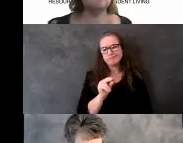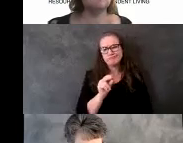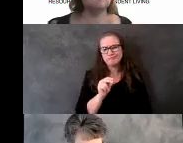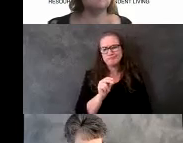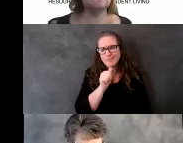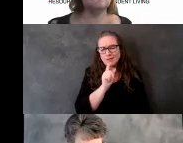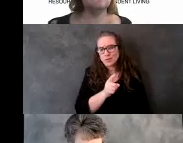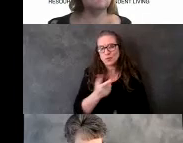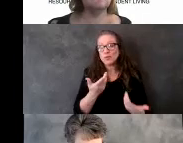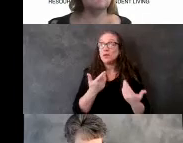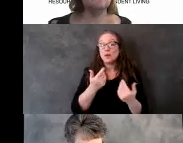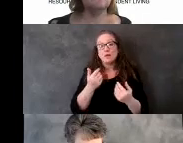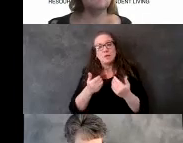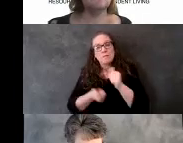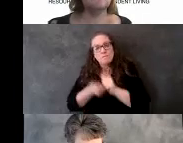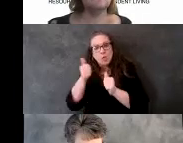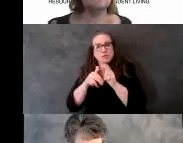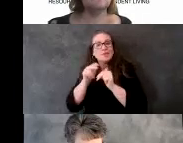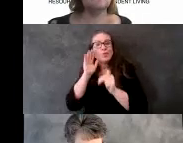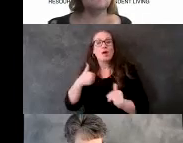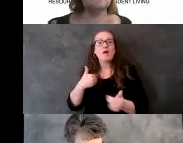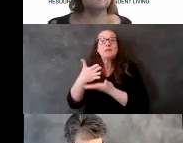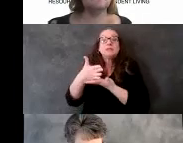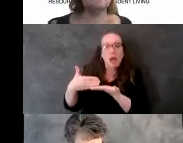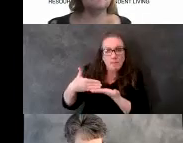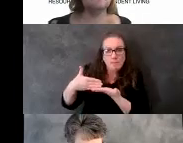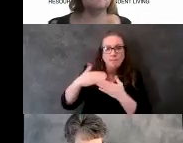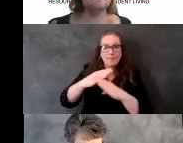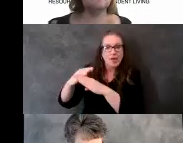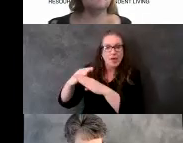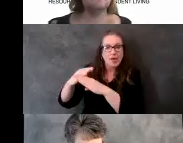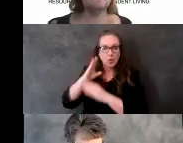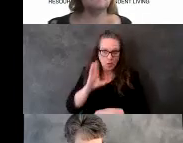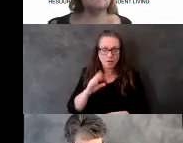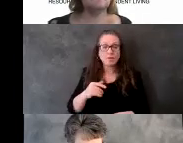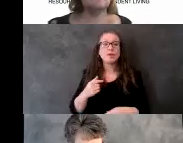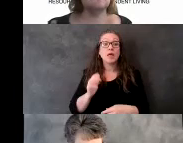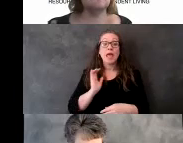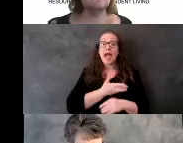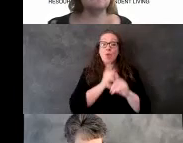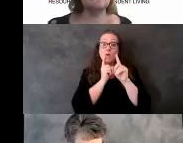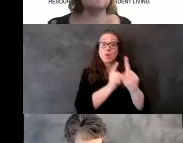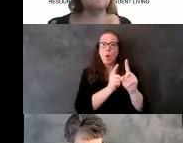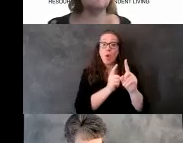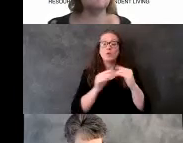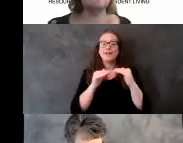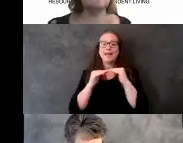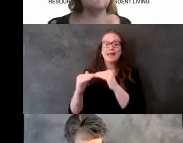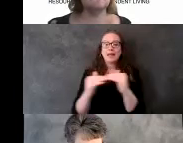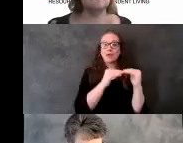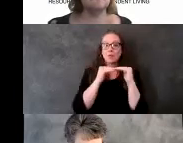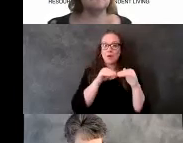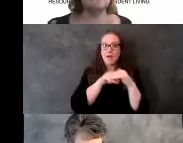barriers. What we must ensure is that we provide equal or equivalent access to all of our